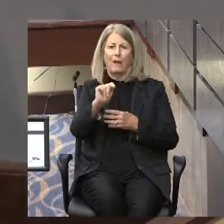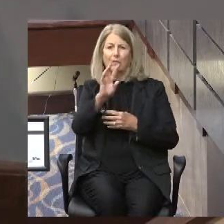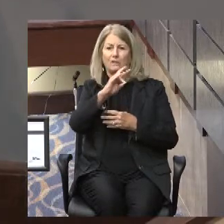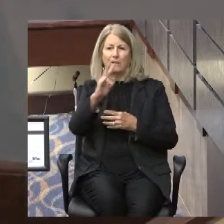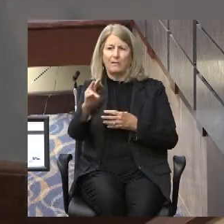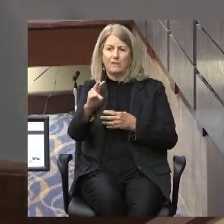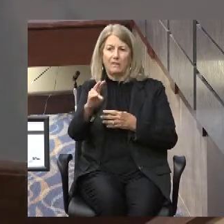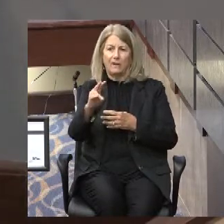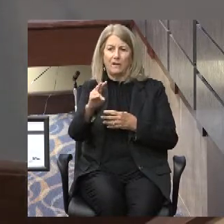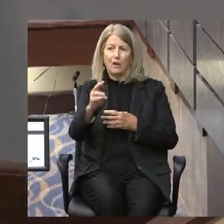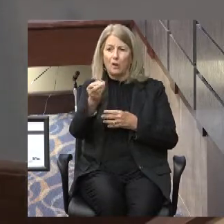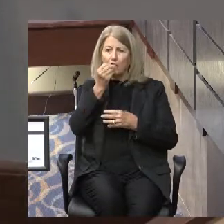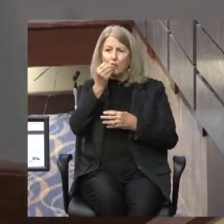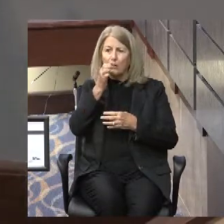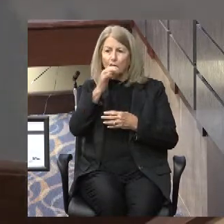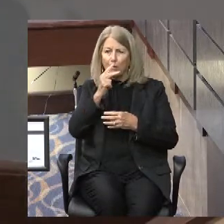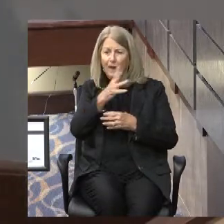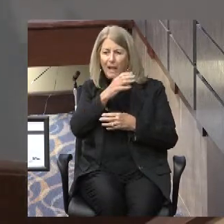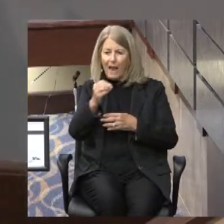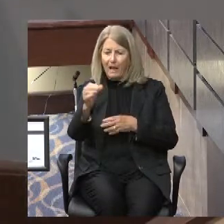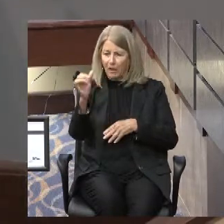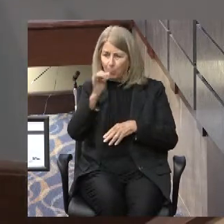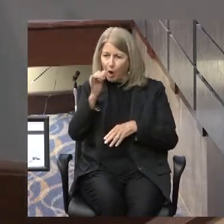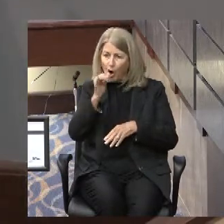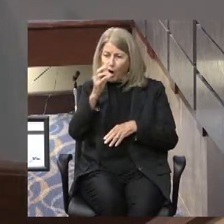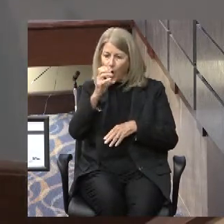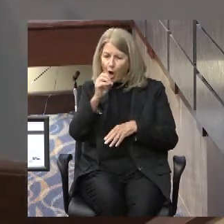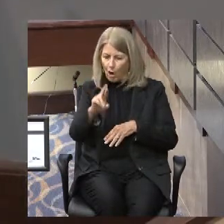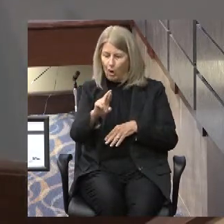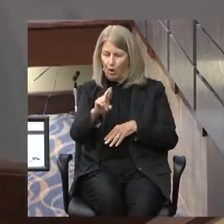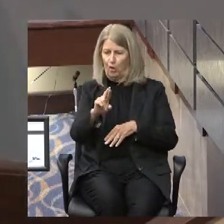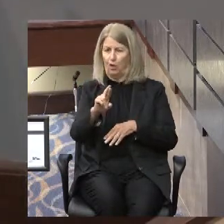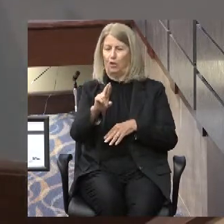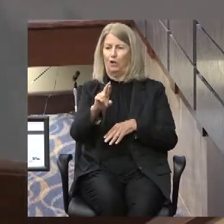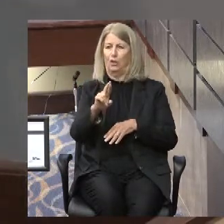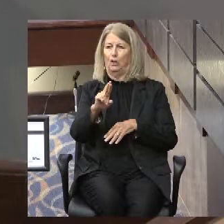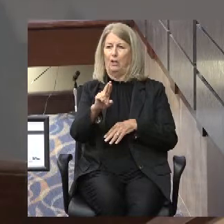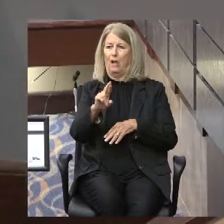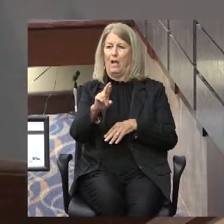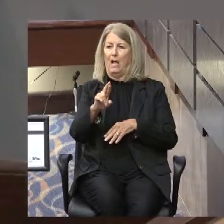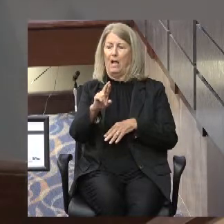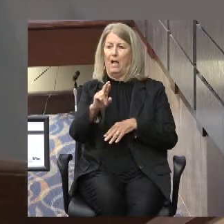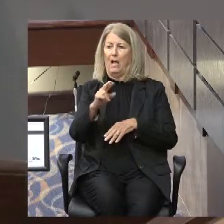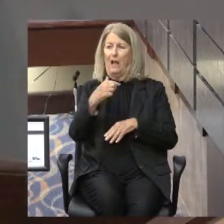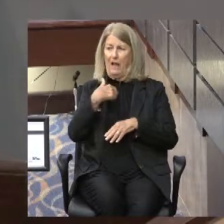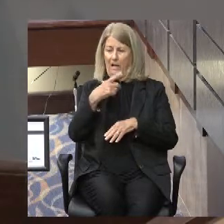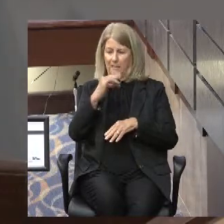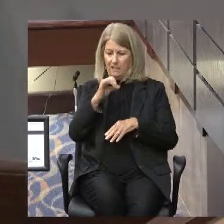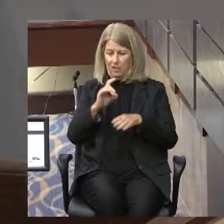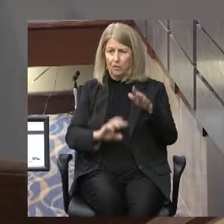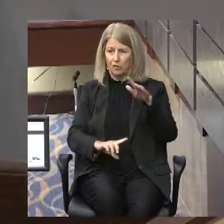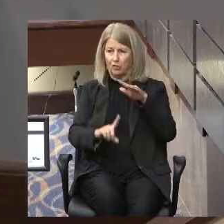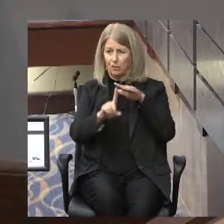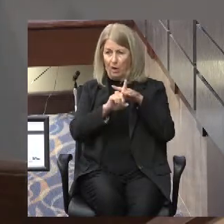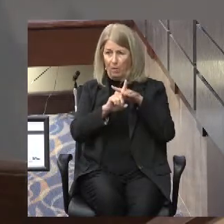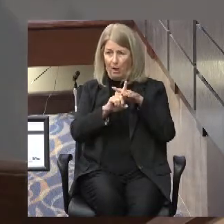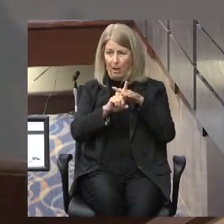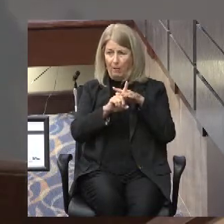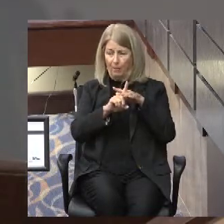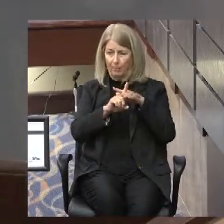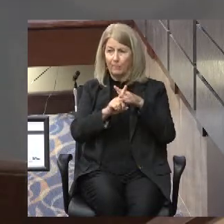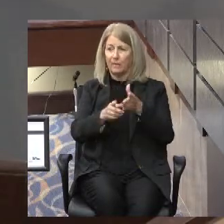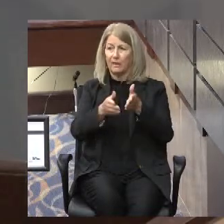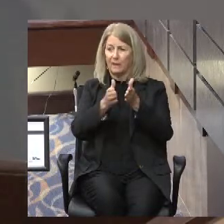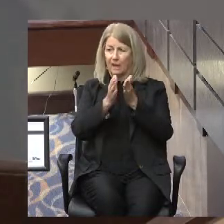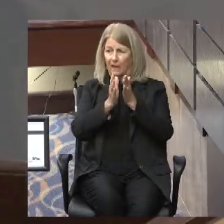after tonight's meeting, there is a separate Probably all of function us. there. I did show up and address P&Z and a request that